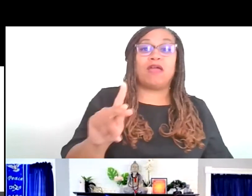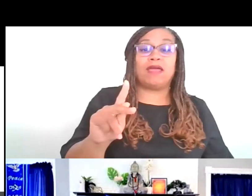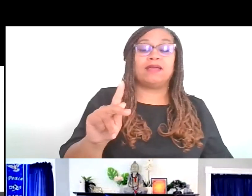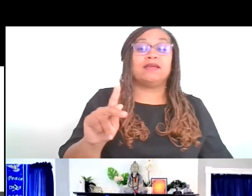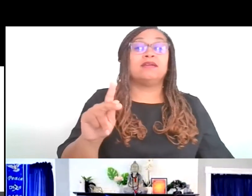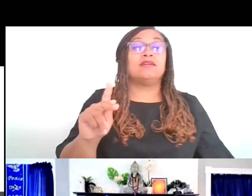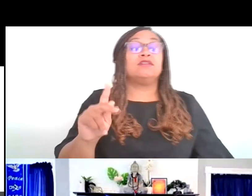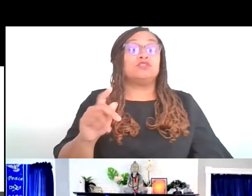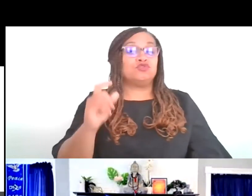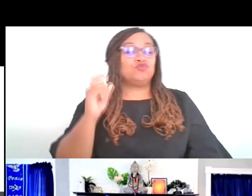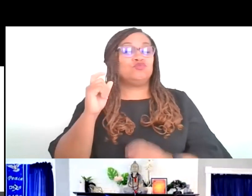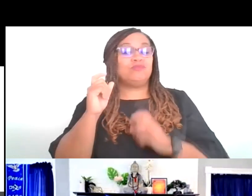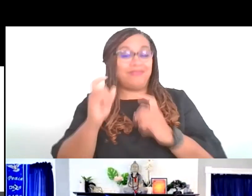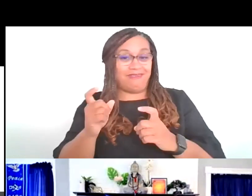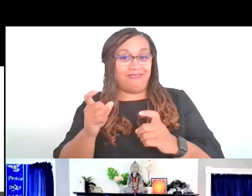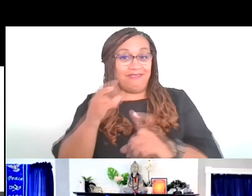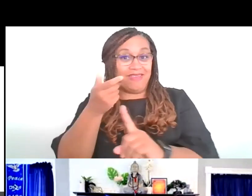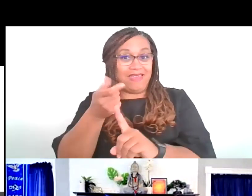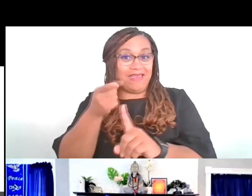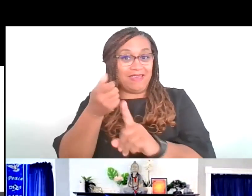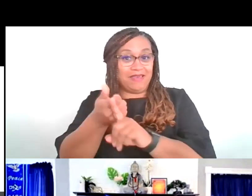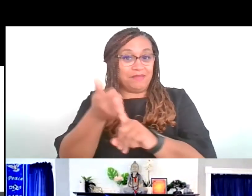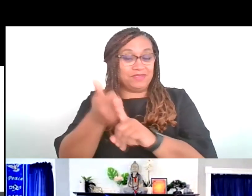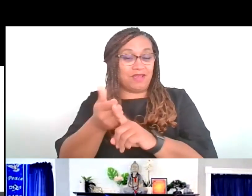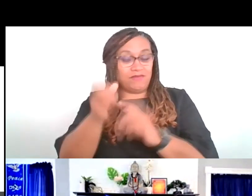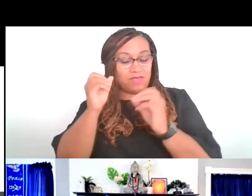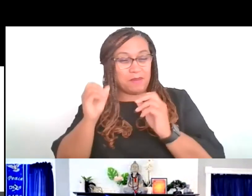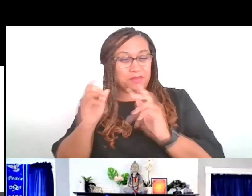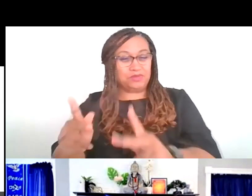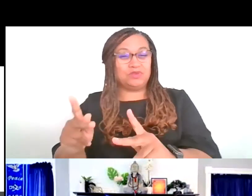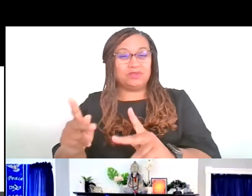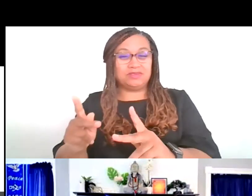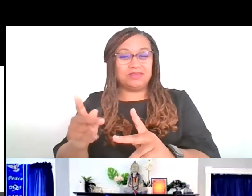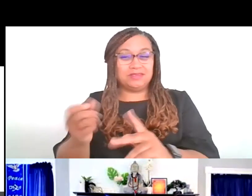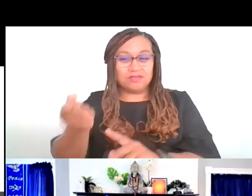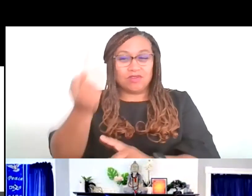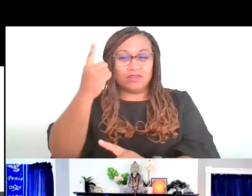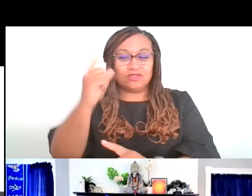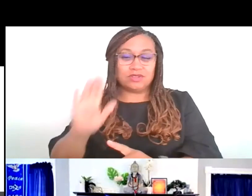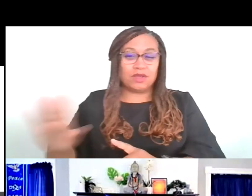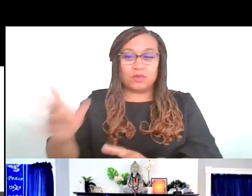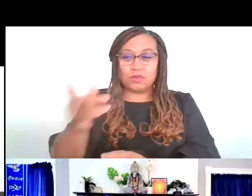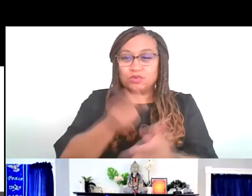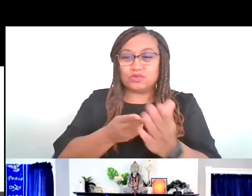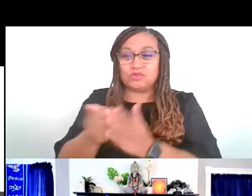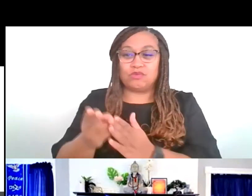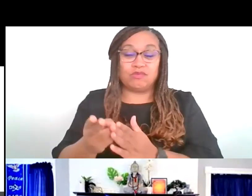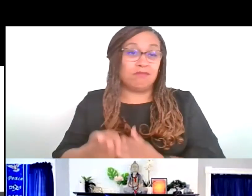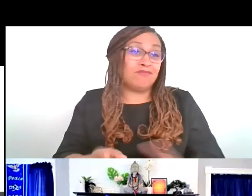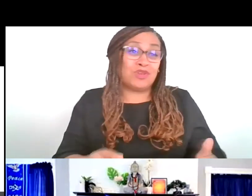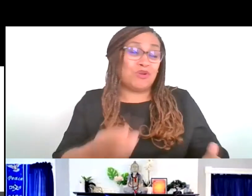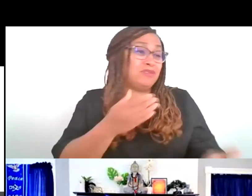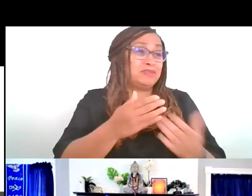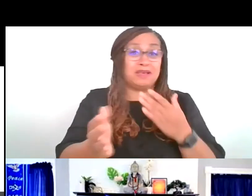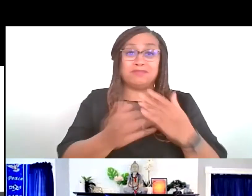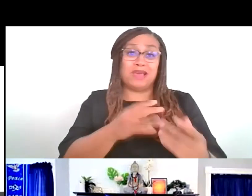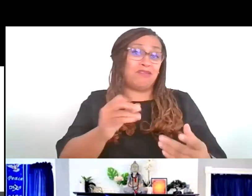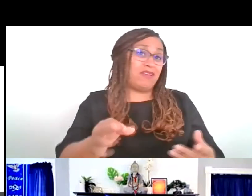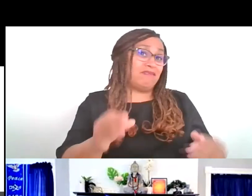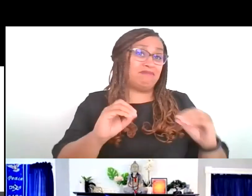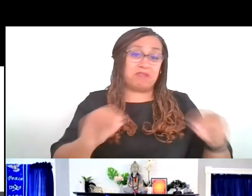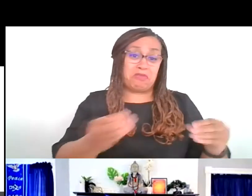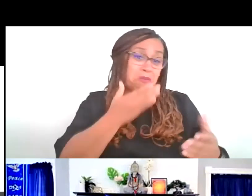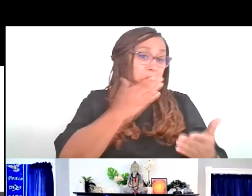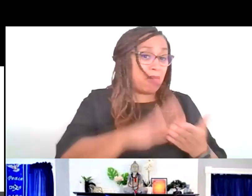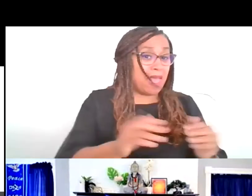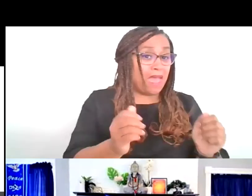truth about you. And as we always say, you don't have to have something that's going good in order for Frank to, or for the practitioners